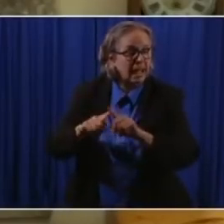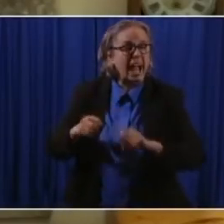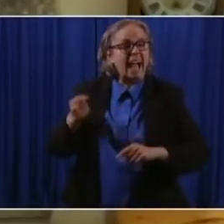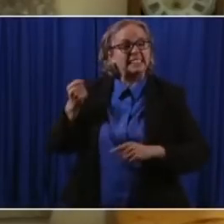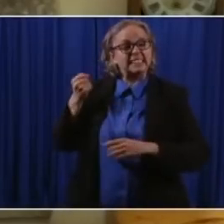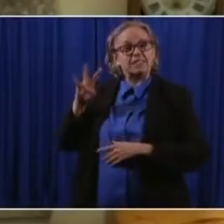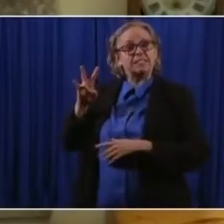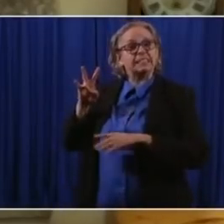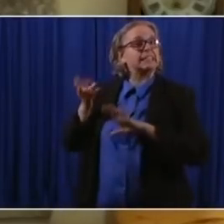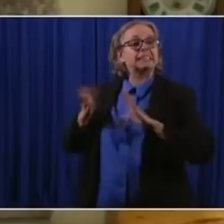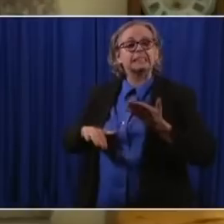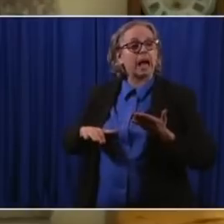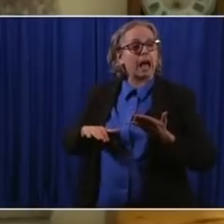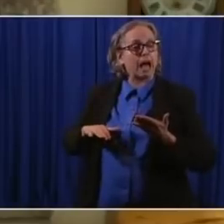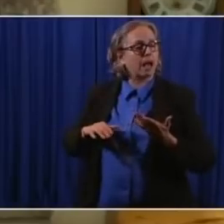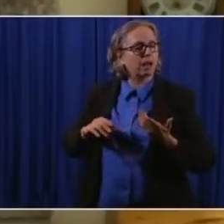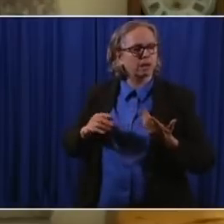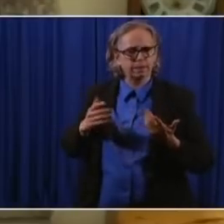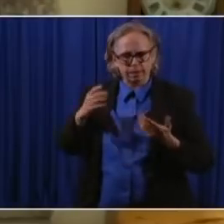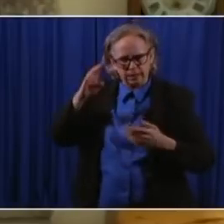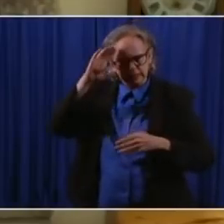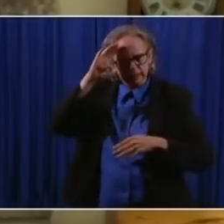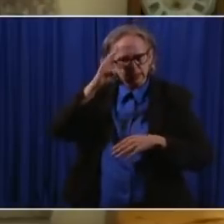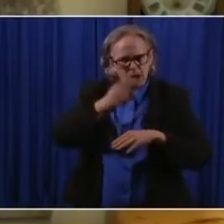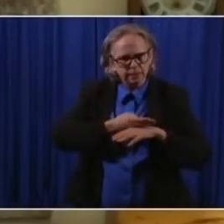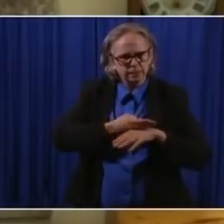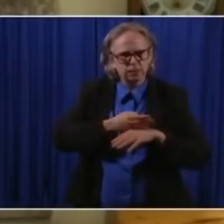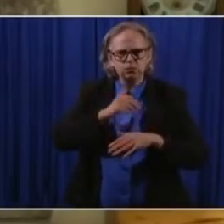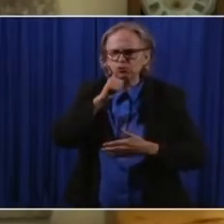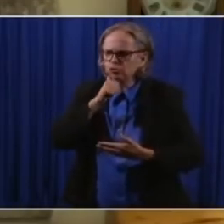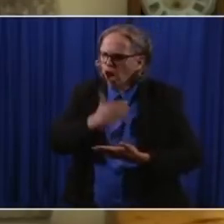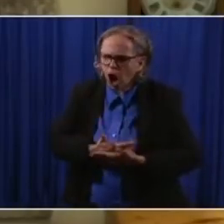sisters who are now gone forever to their families.